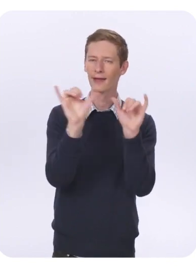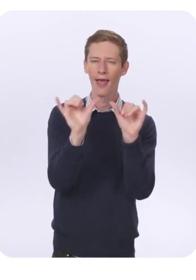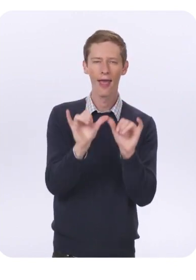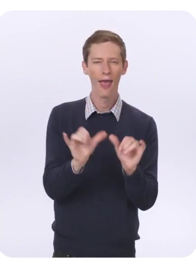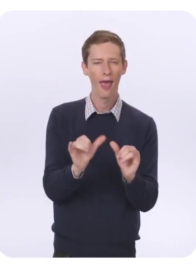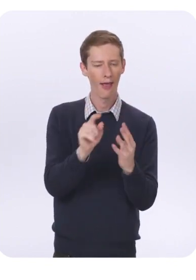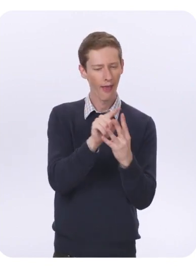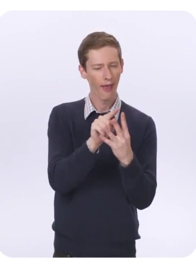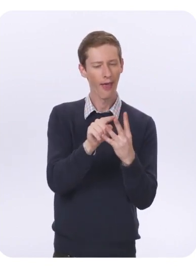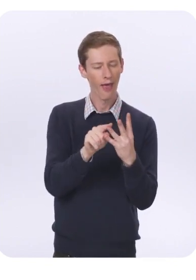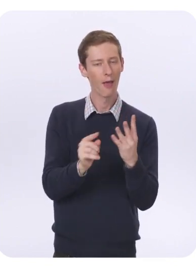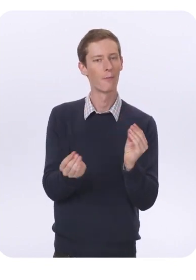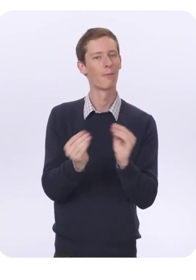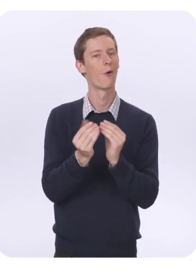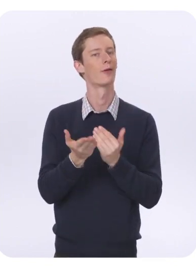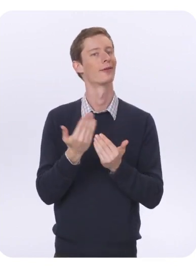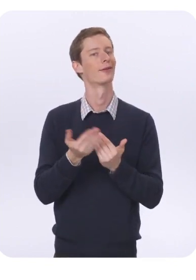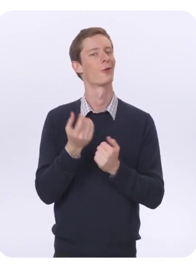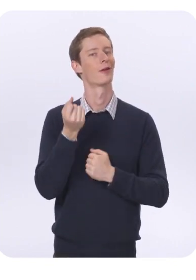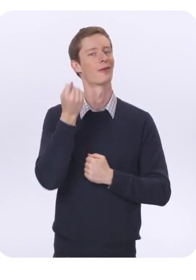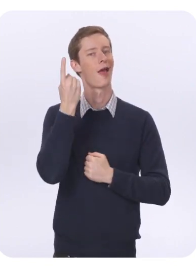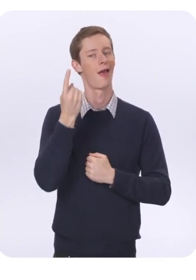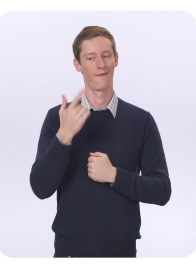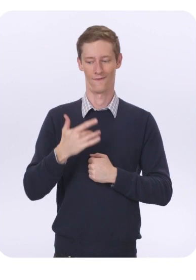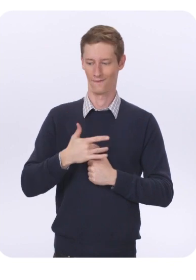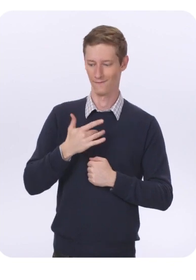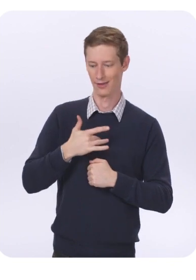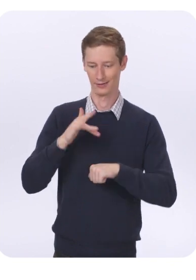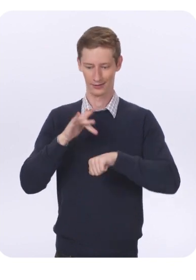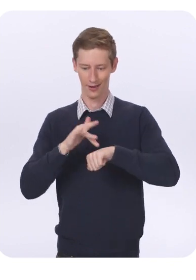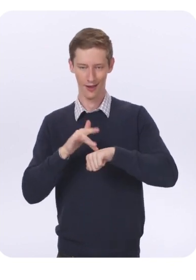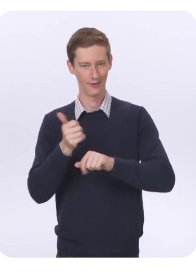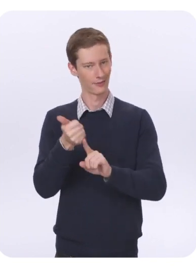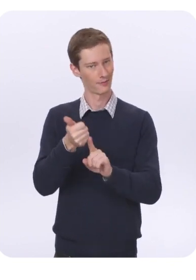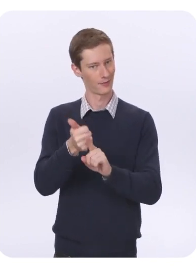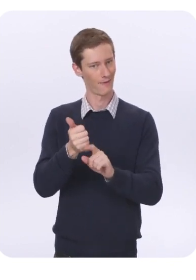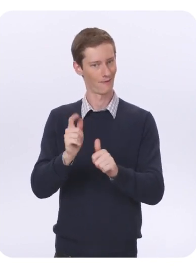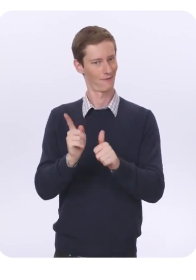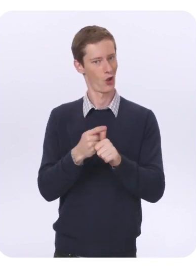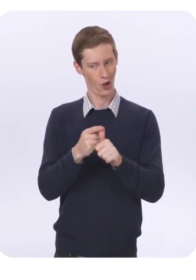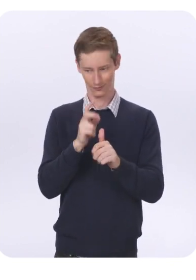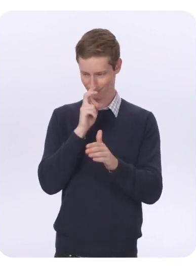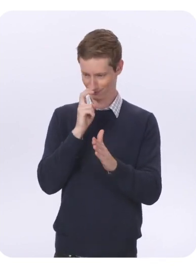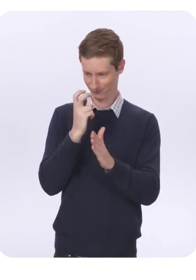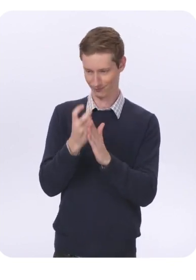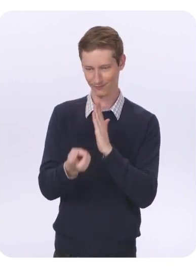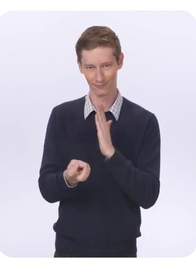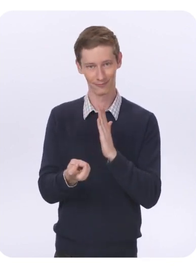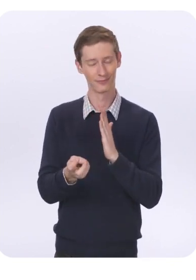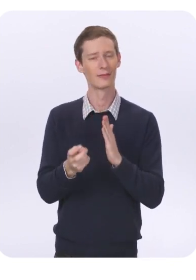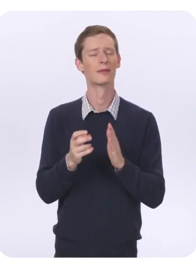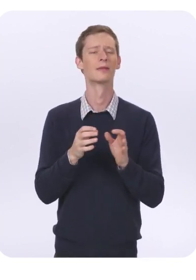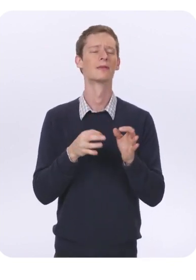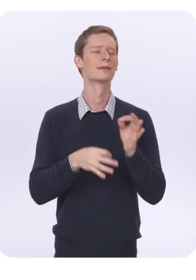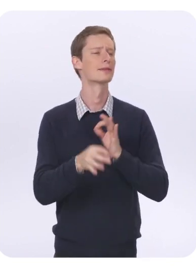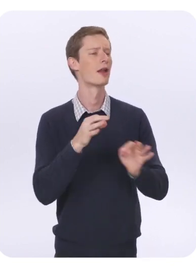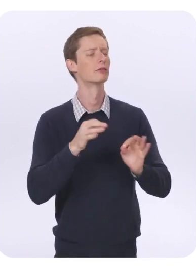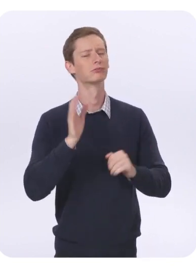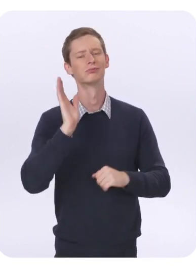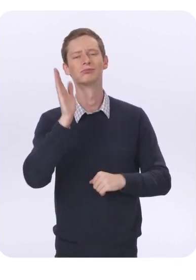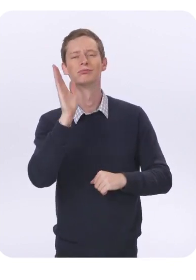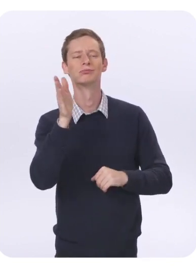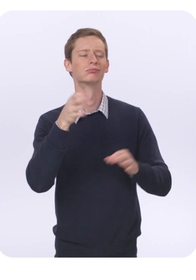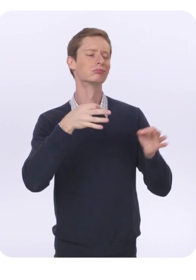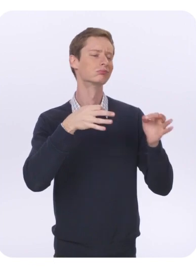player experience it firsthand. Instead of hearing about the impressive differences of scales and how different